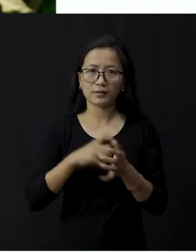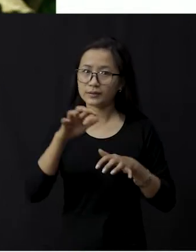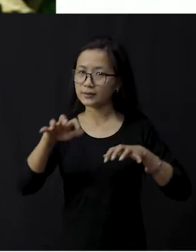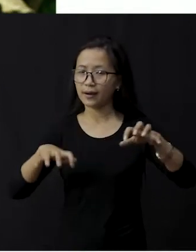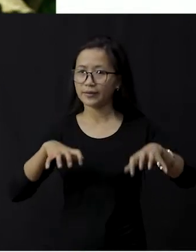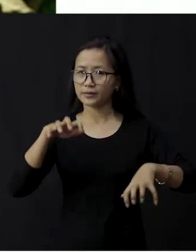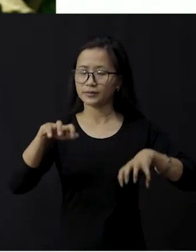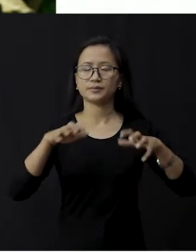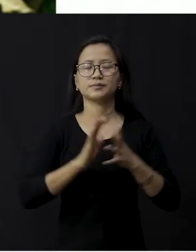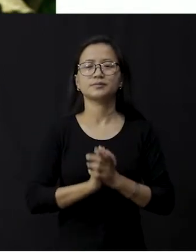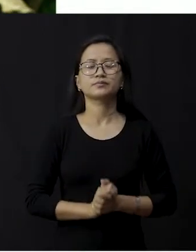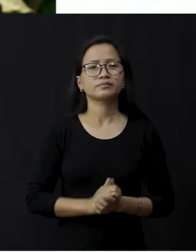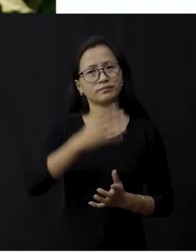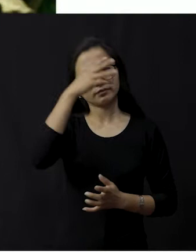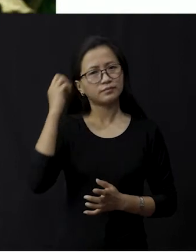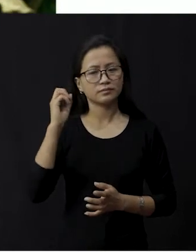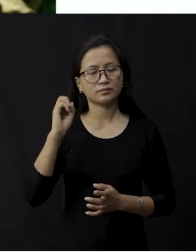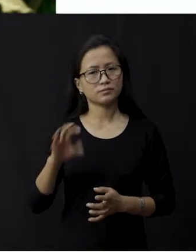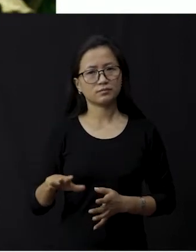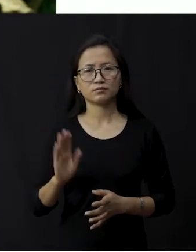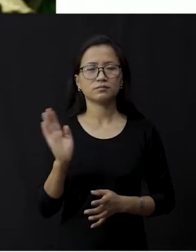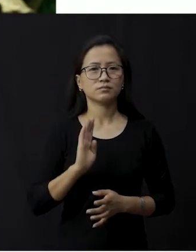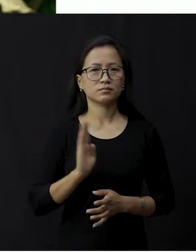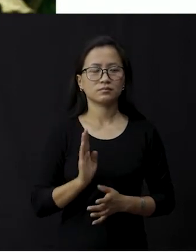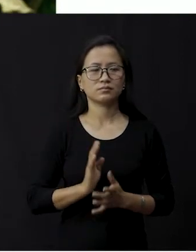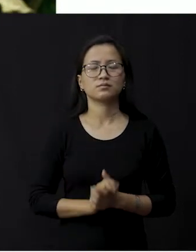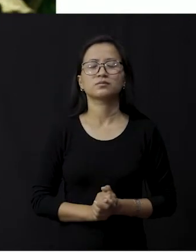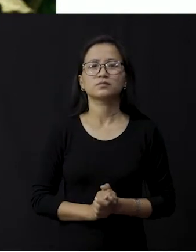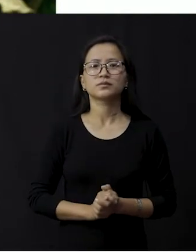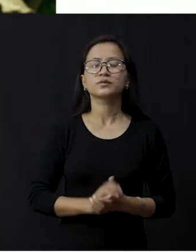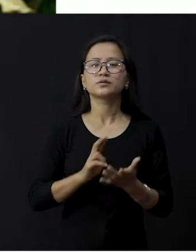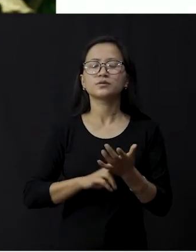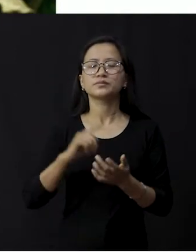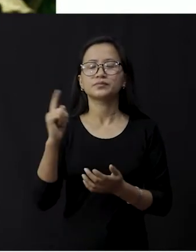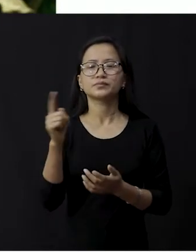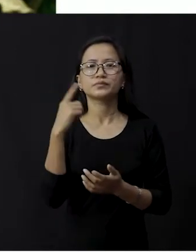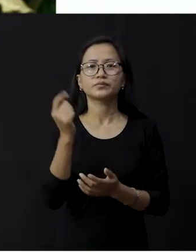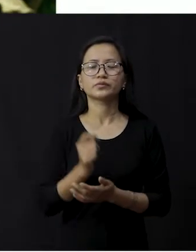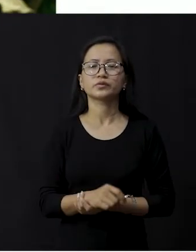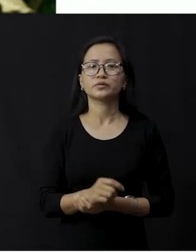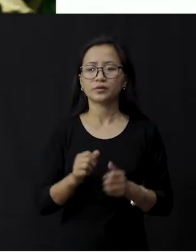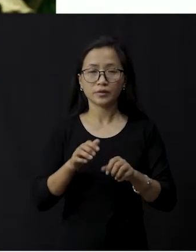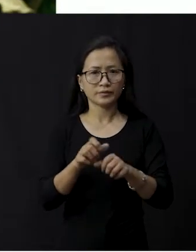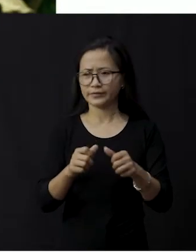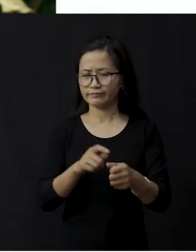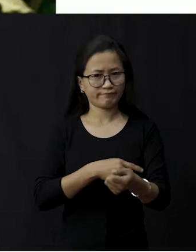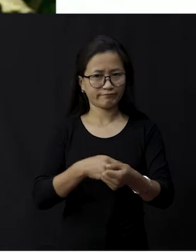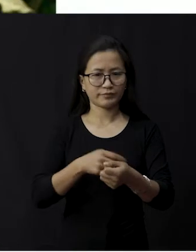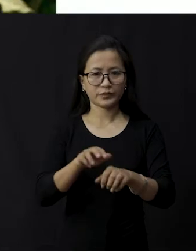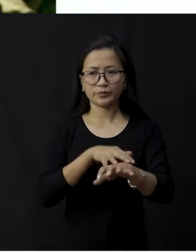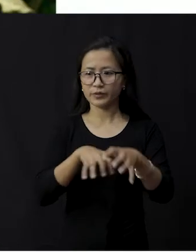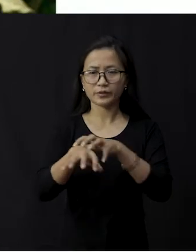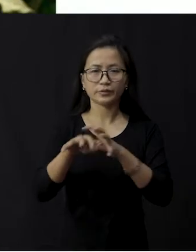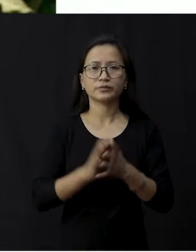T-I-G-E-R, tiger. So do not forget, the national animal of India is tiger. However, I